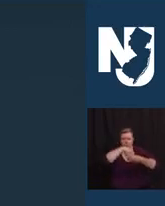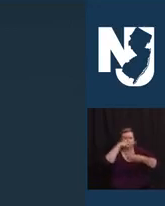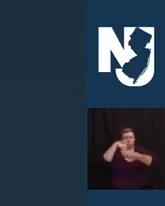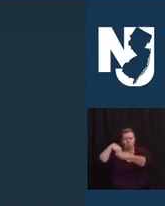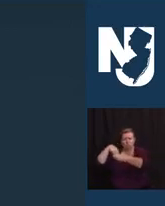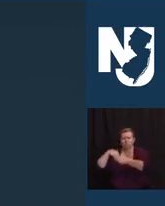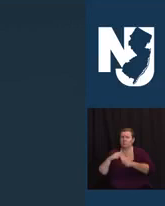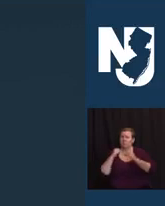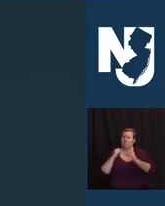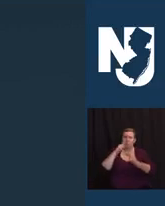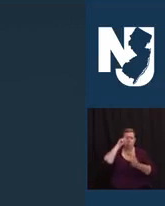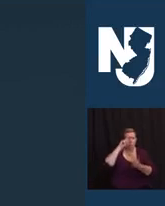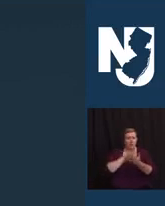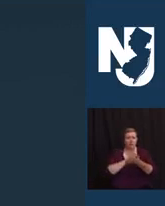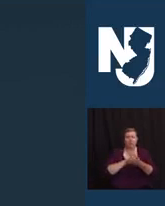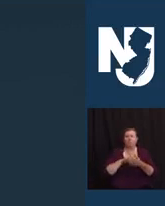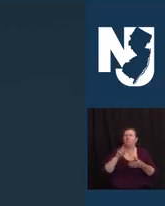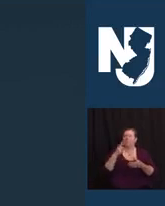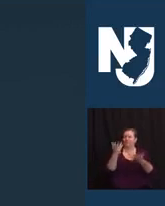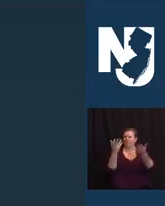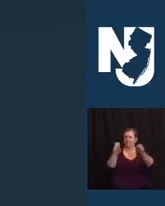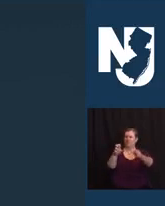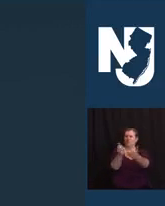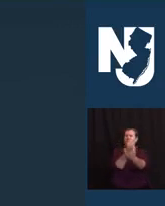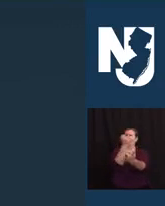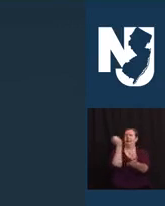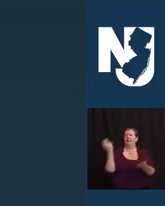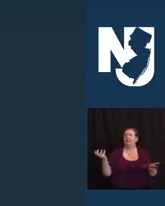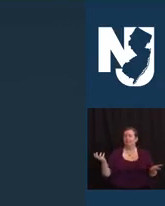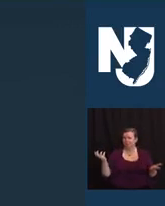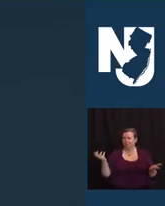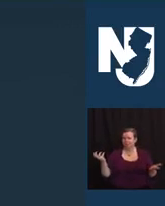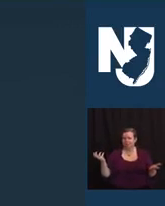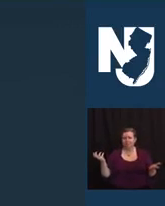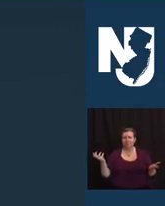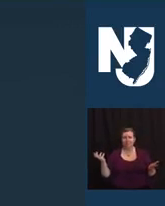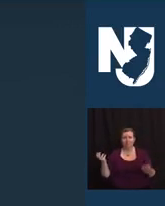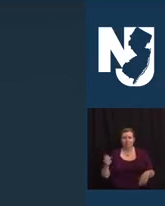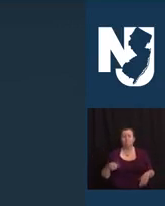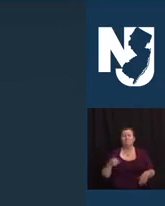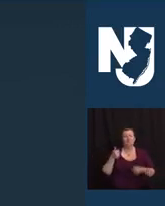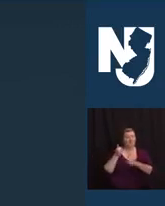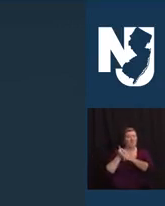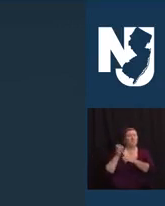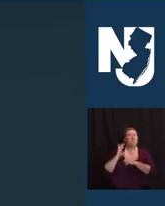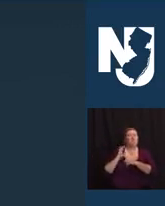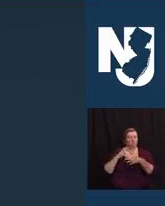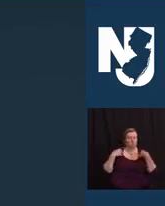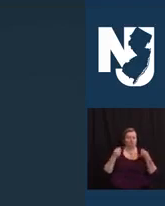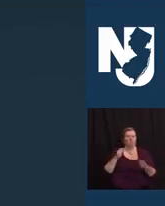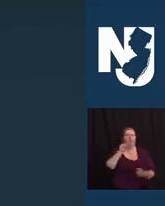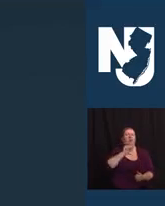second chances, one she applied to herself as a recovering alcoholic and longtime member